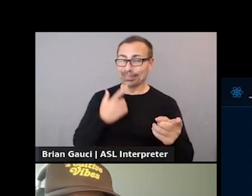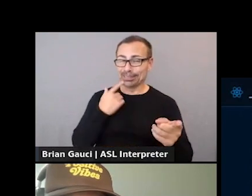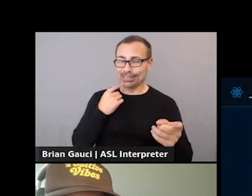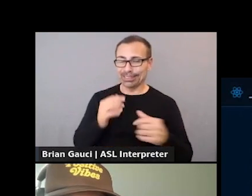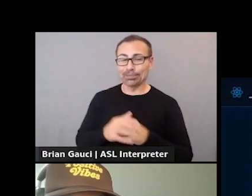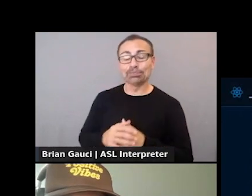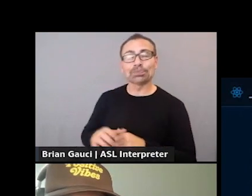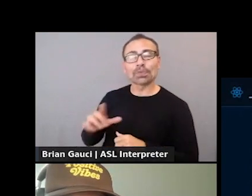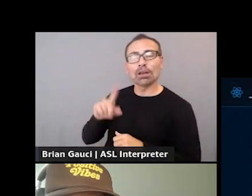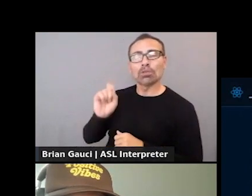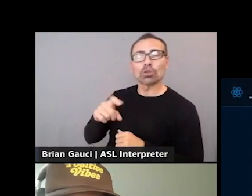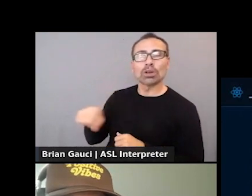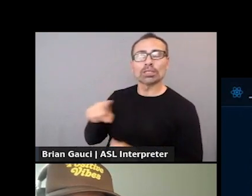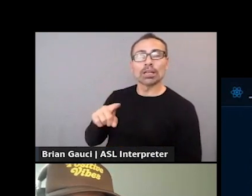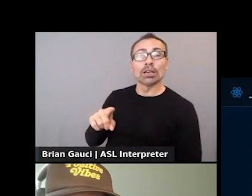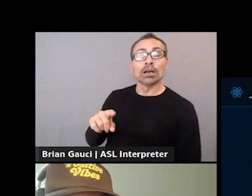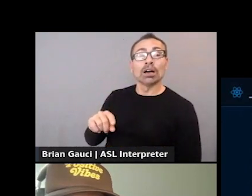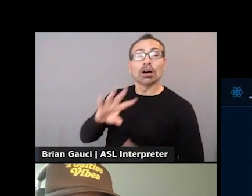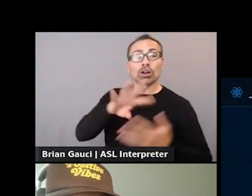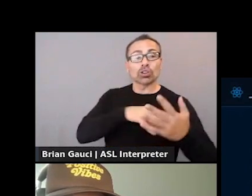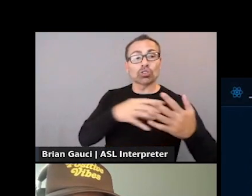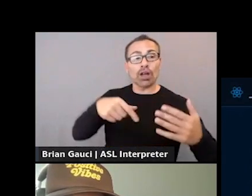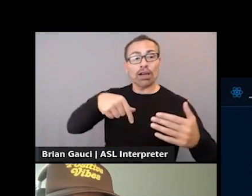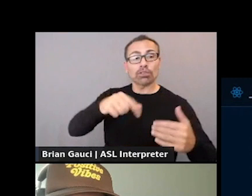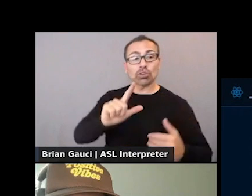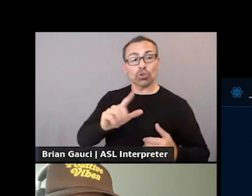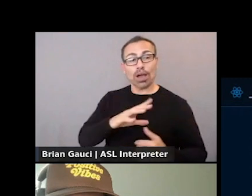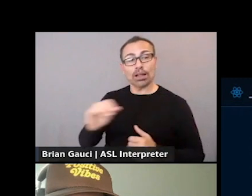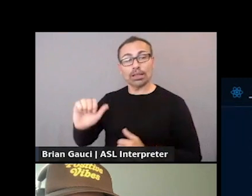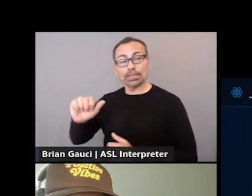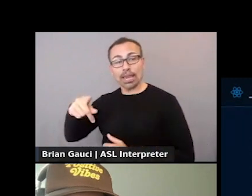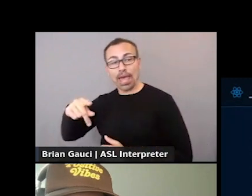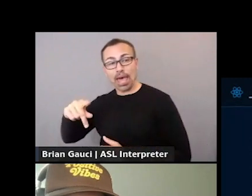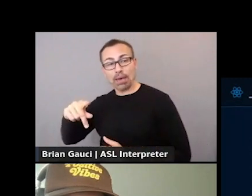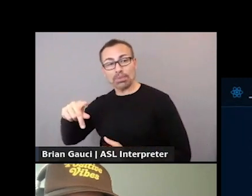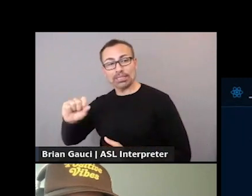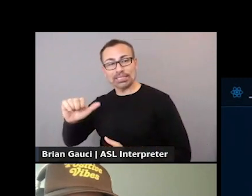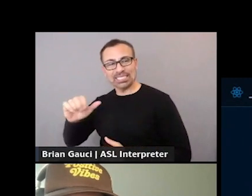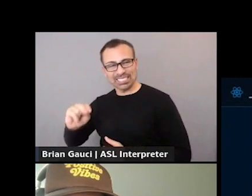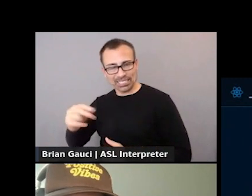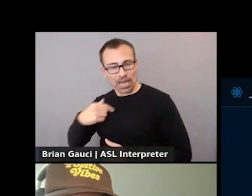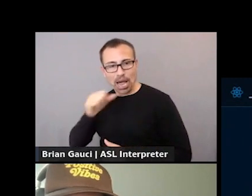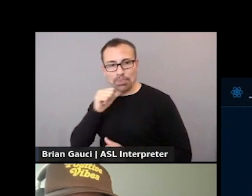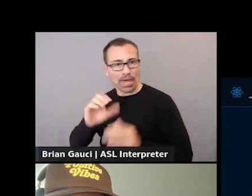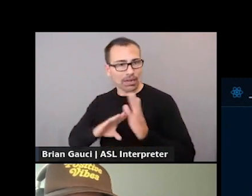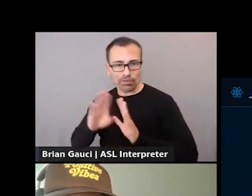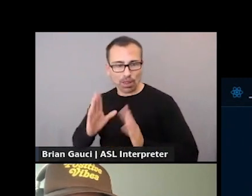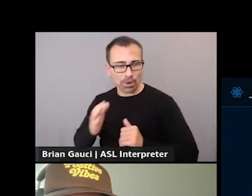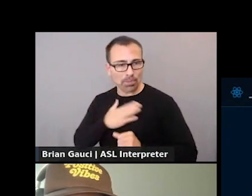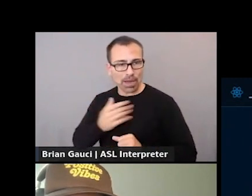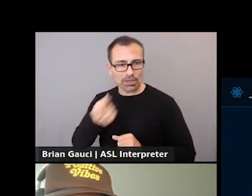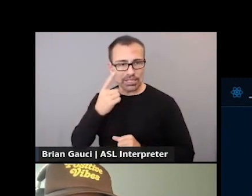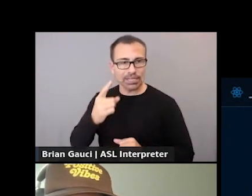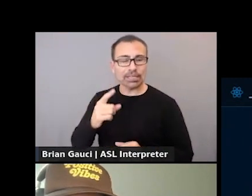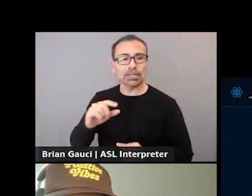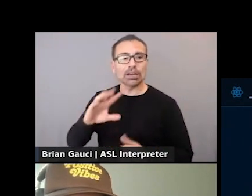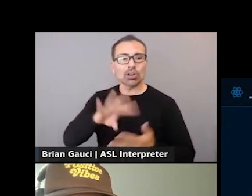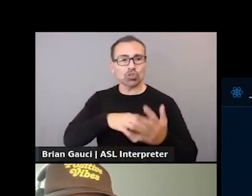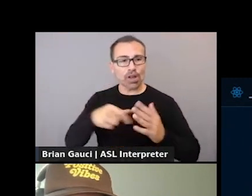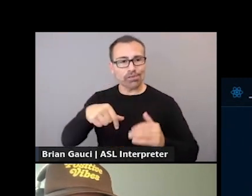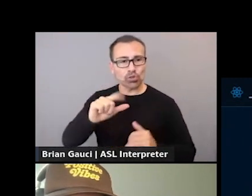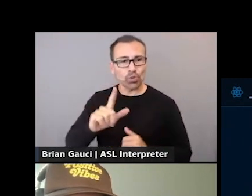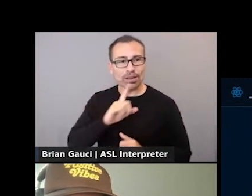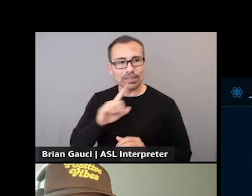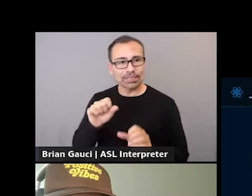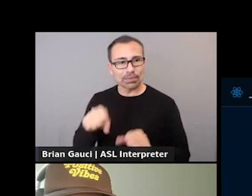GraphQL AppSync. Yes. As a non-developer, my understanding of GraphQL is the ability to maybe